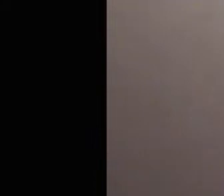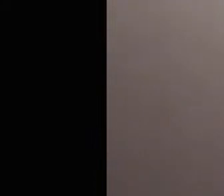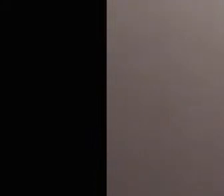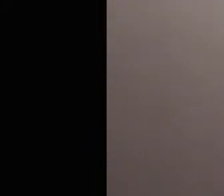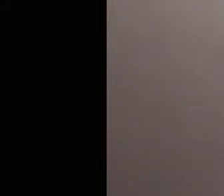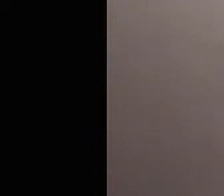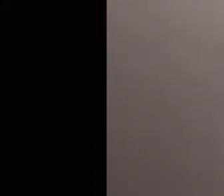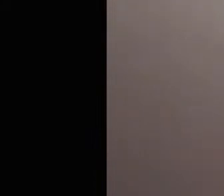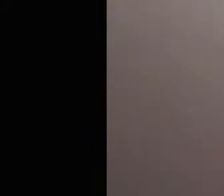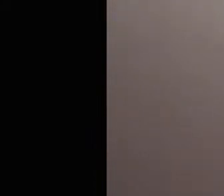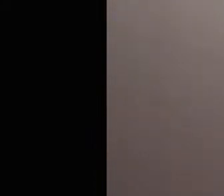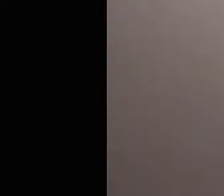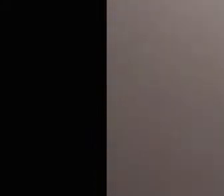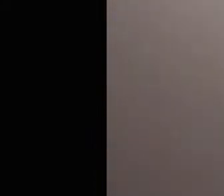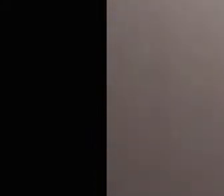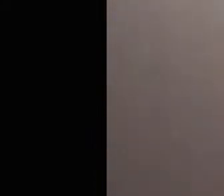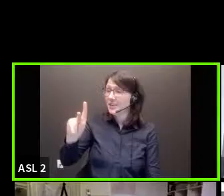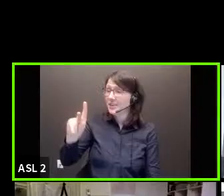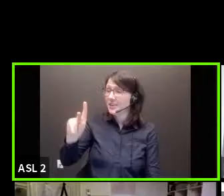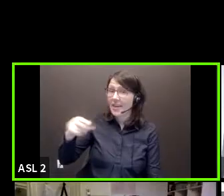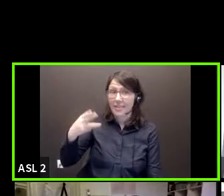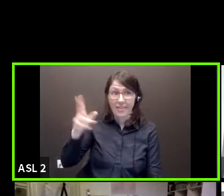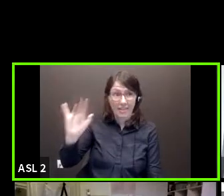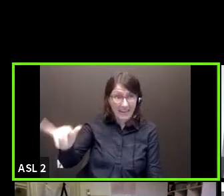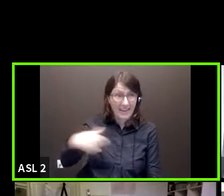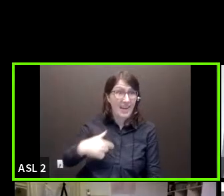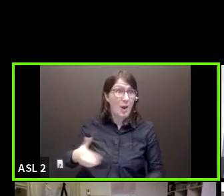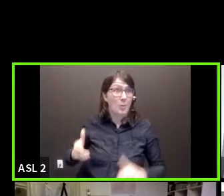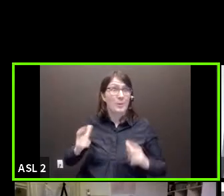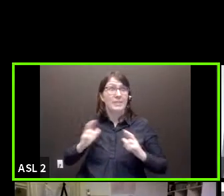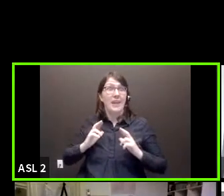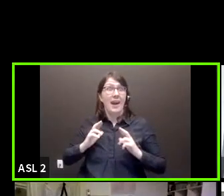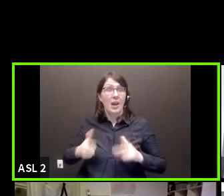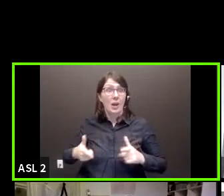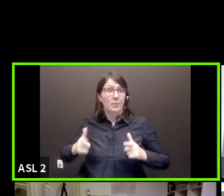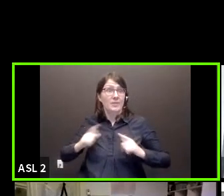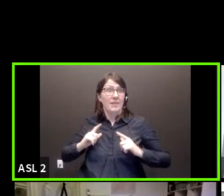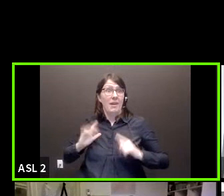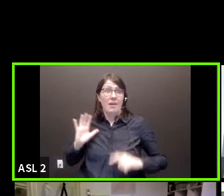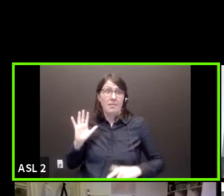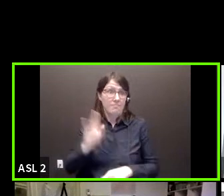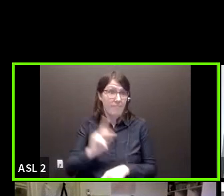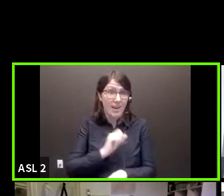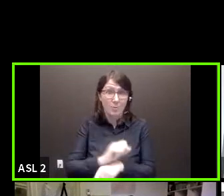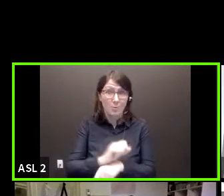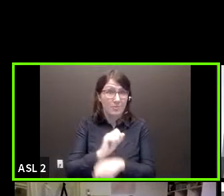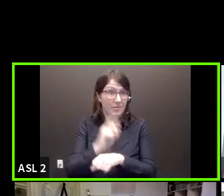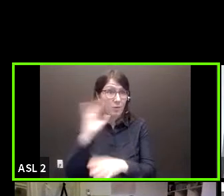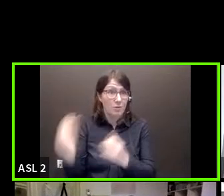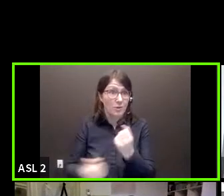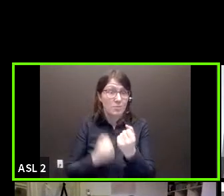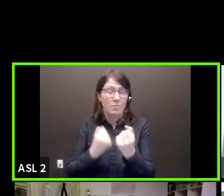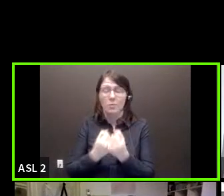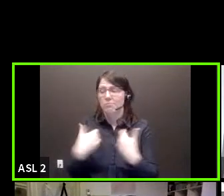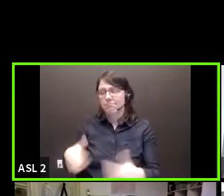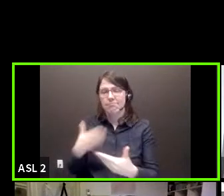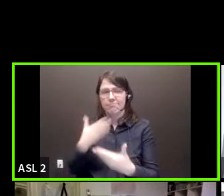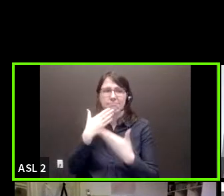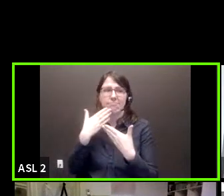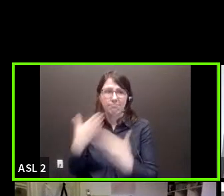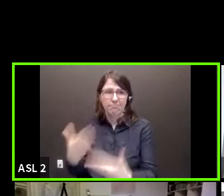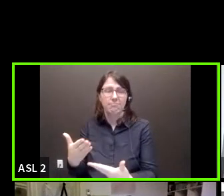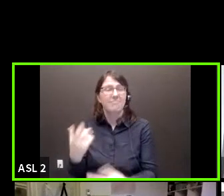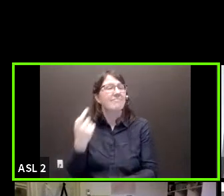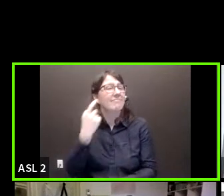in coming back out of retirement to fill in and help out this is um as the chief said being one of the most intense